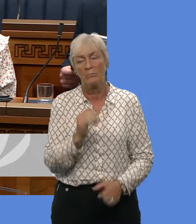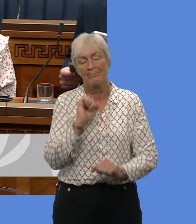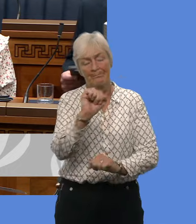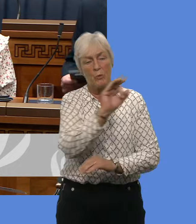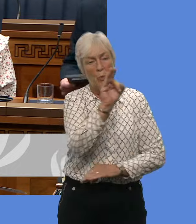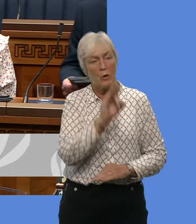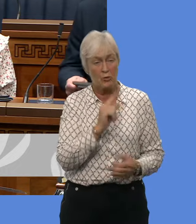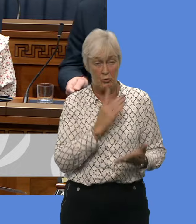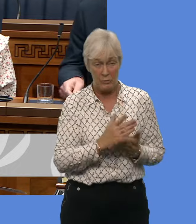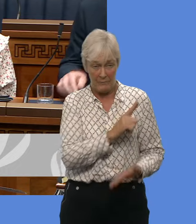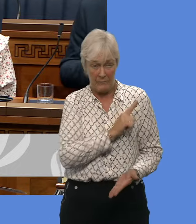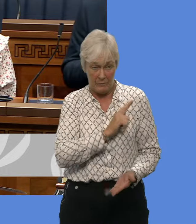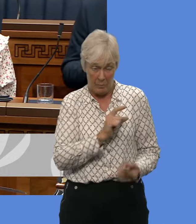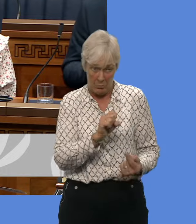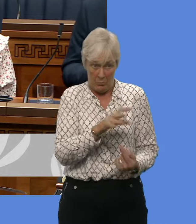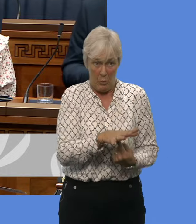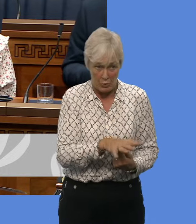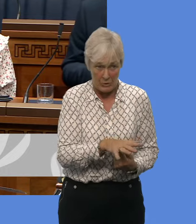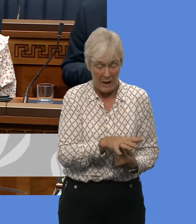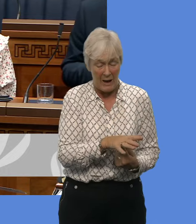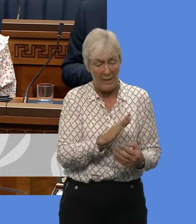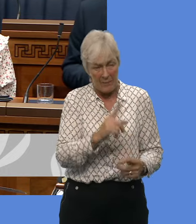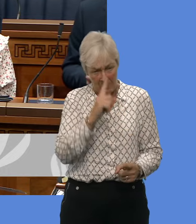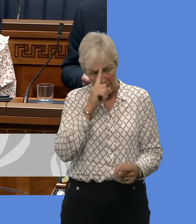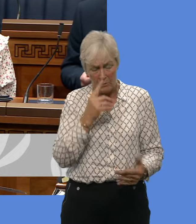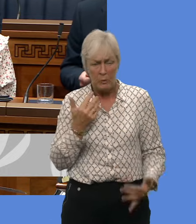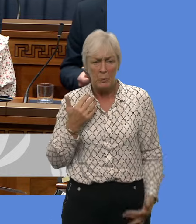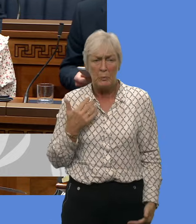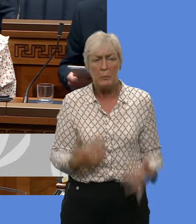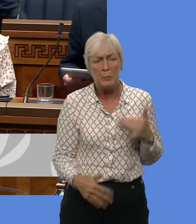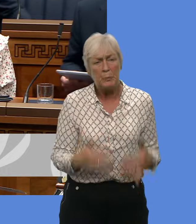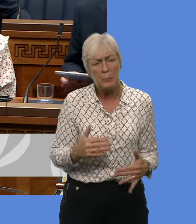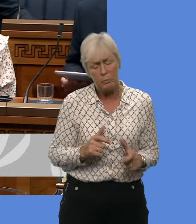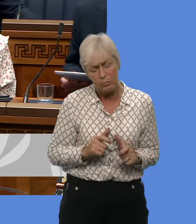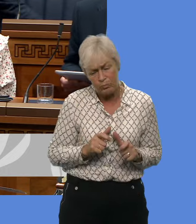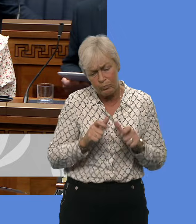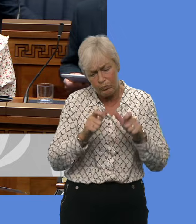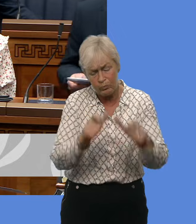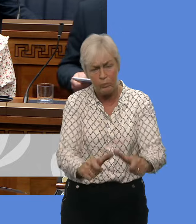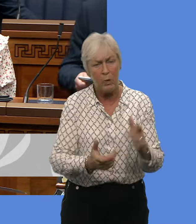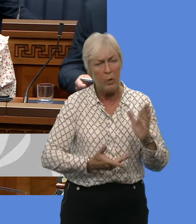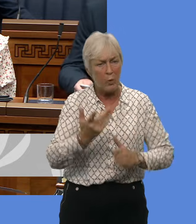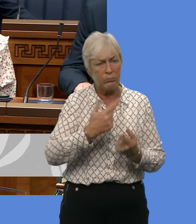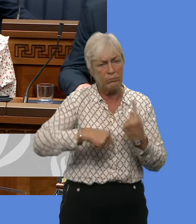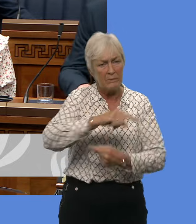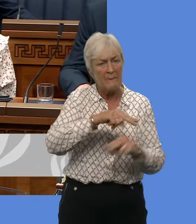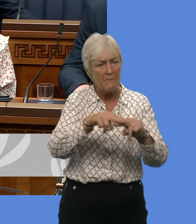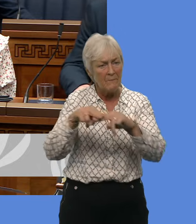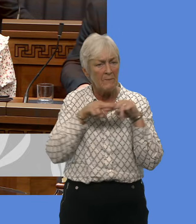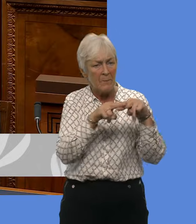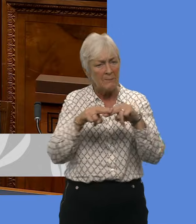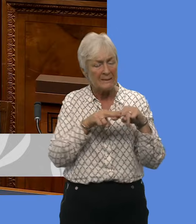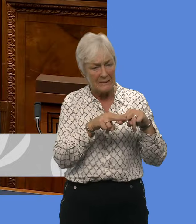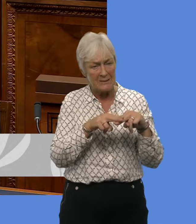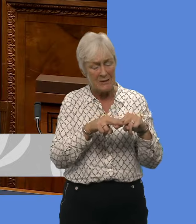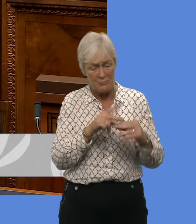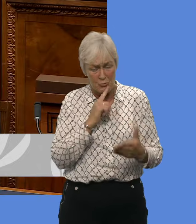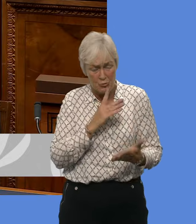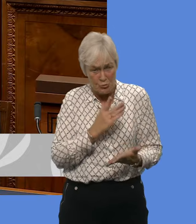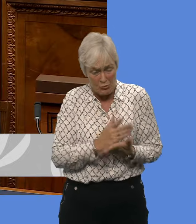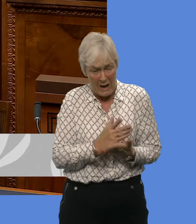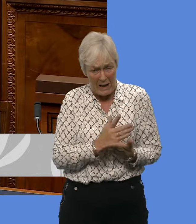I think it is appropriate to recognise the deep hurt that continues to be felt by very many families, and that is compounded by the fact